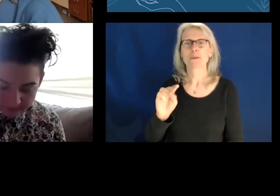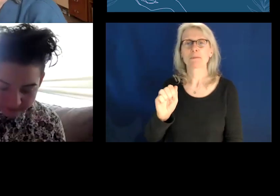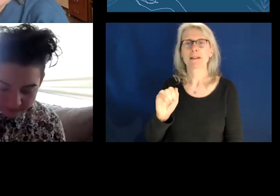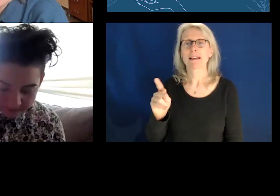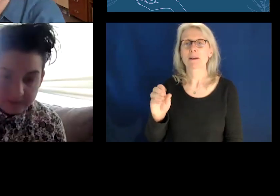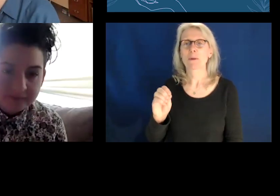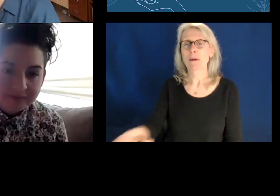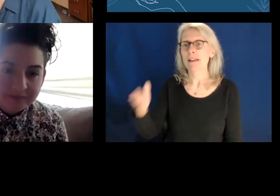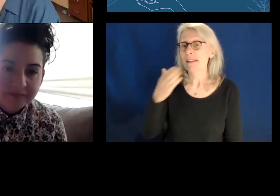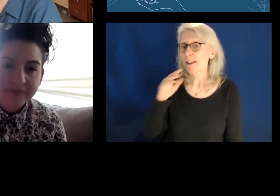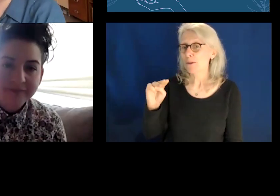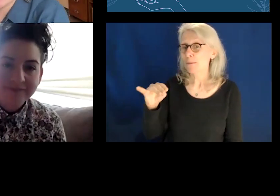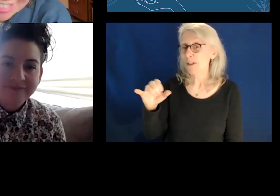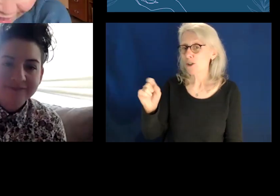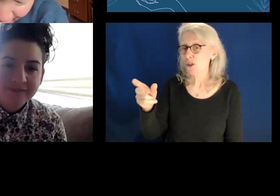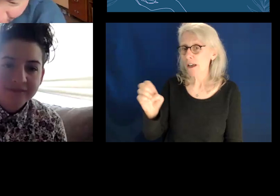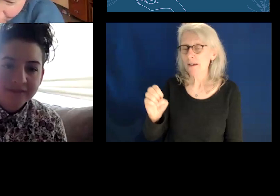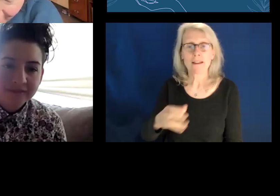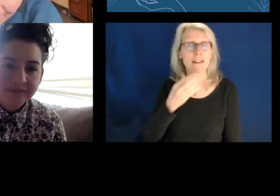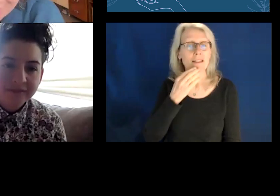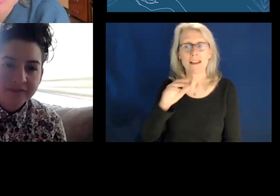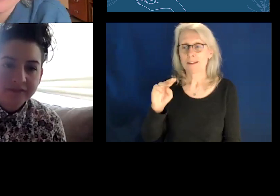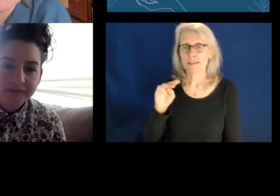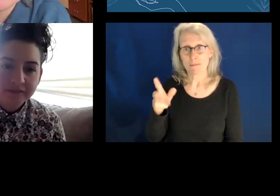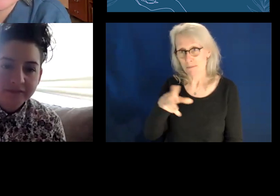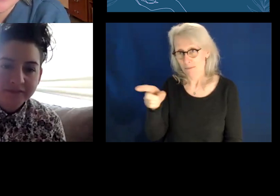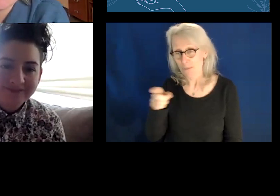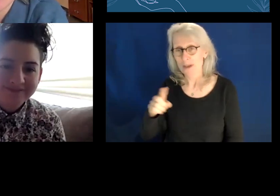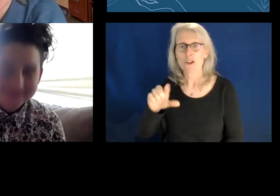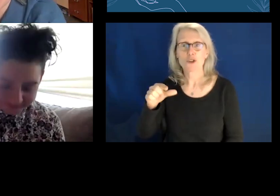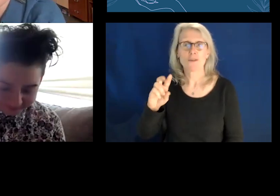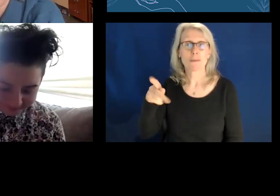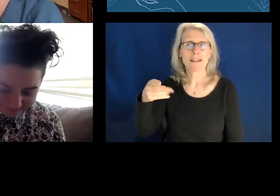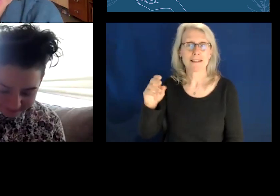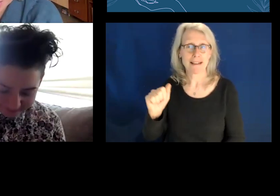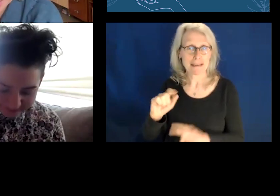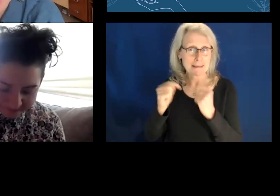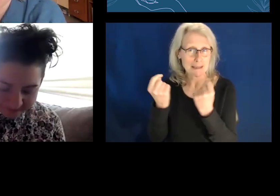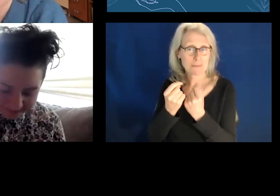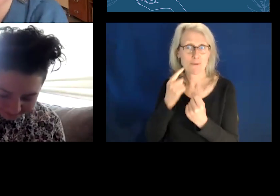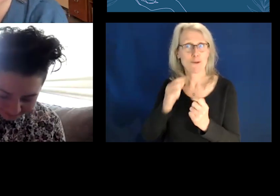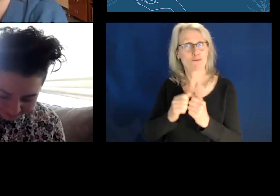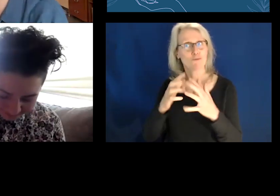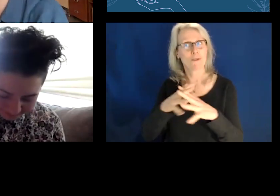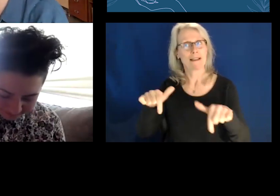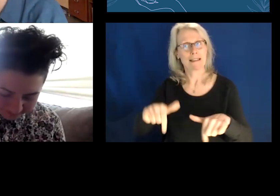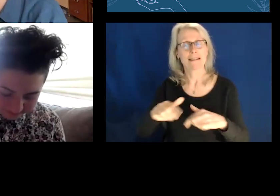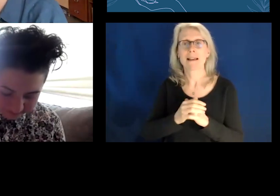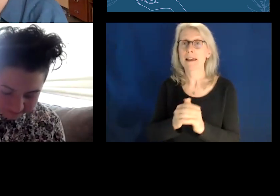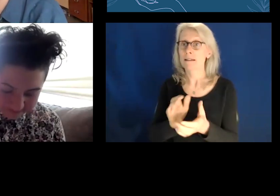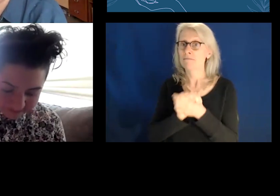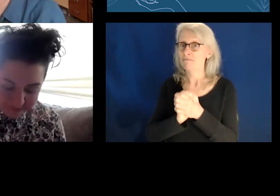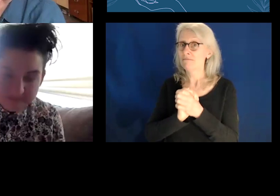Thank you, Michelle. And thanks, Michelle and Kenji and the whole team at GVPTA for putting this together. And congrats on Making a